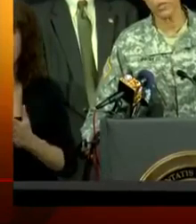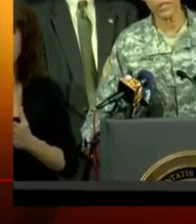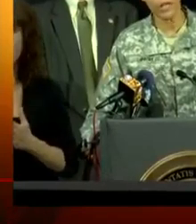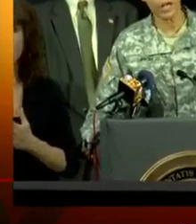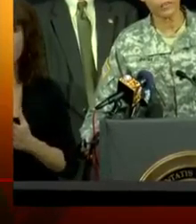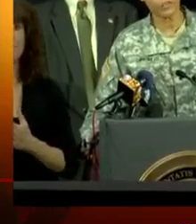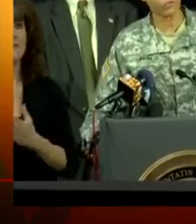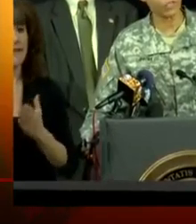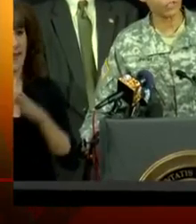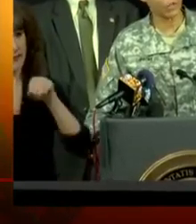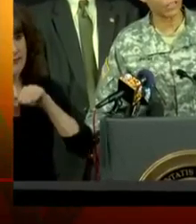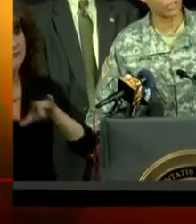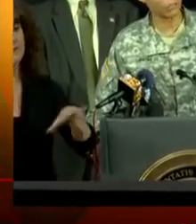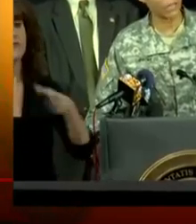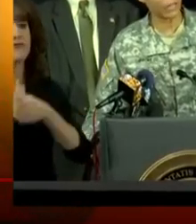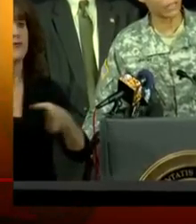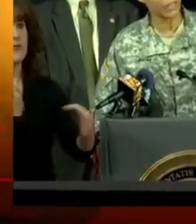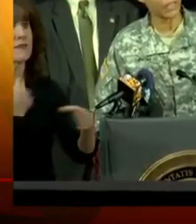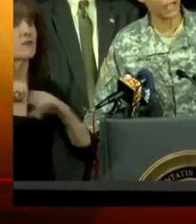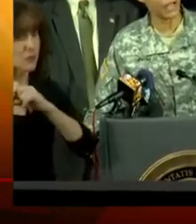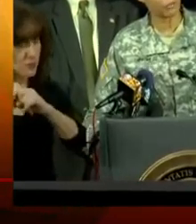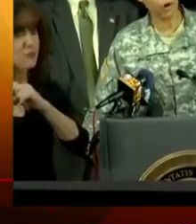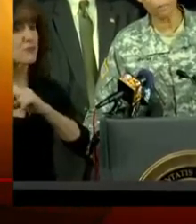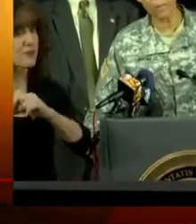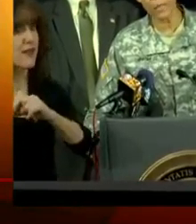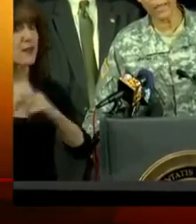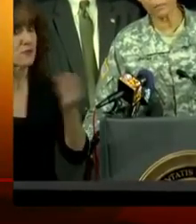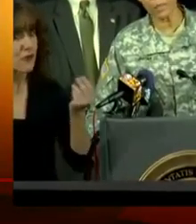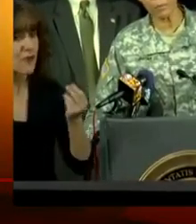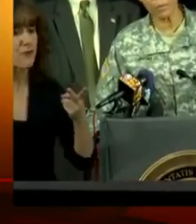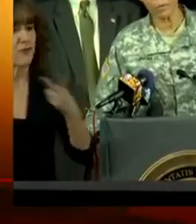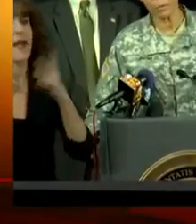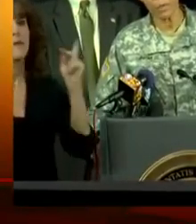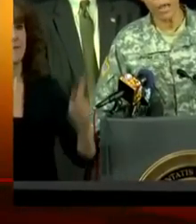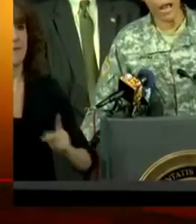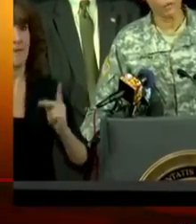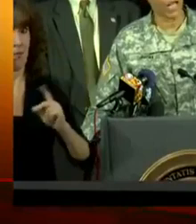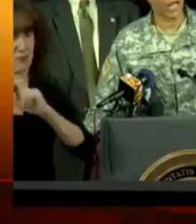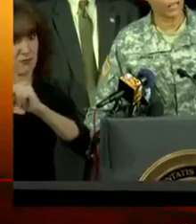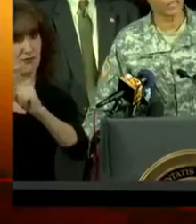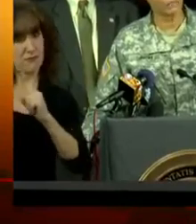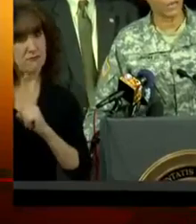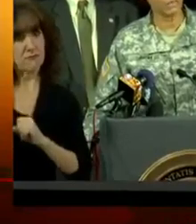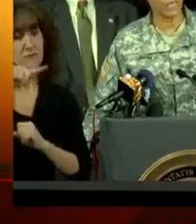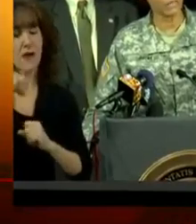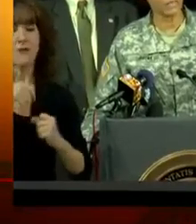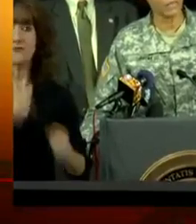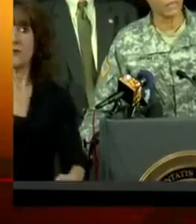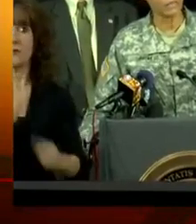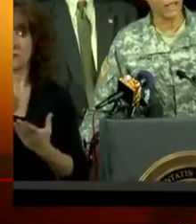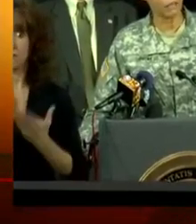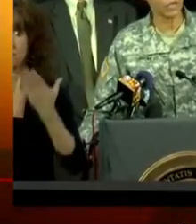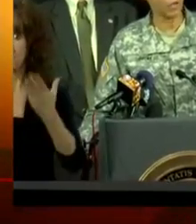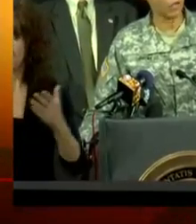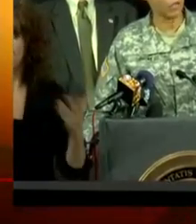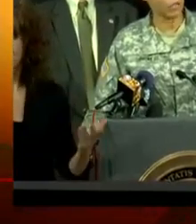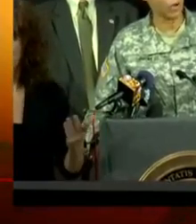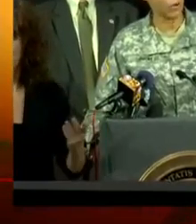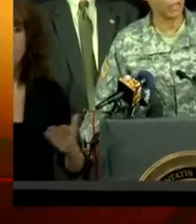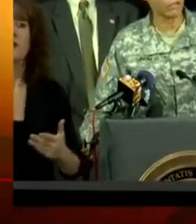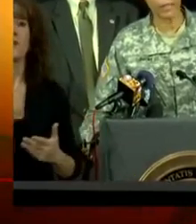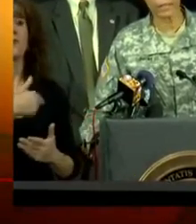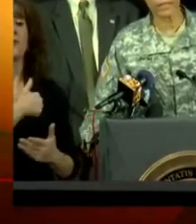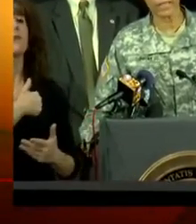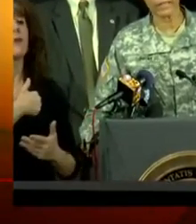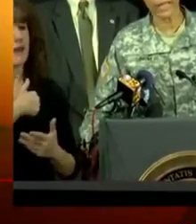onto the streets to actually protect property and people. I would highly recommend that we all